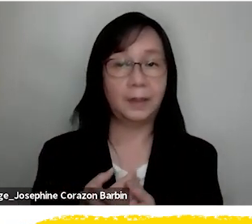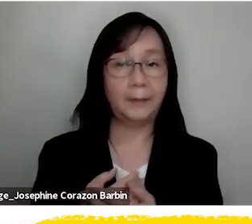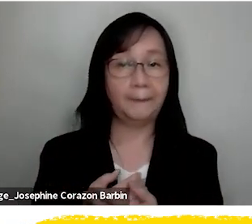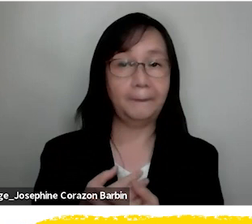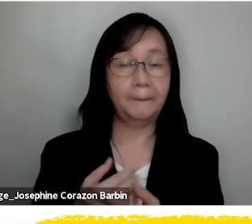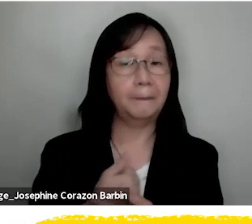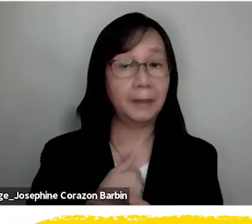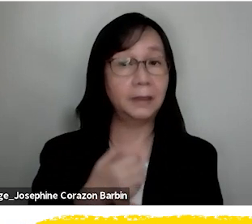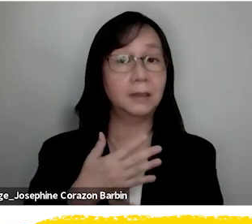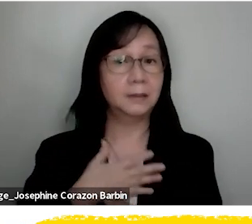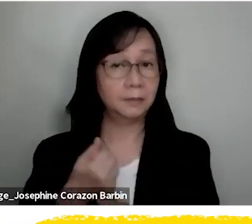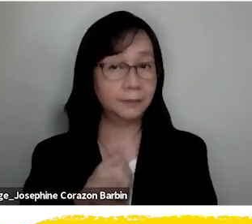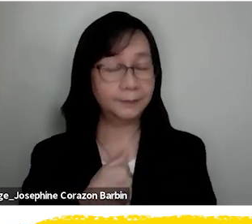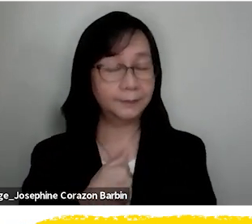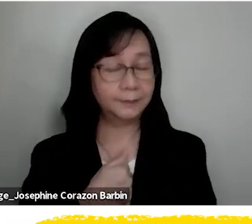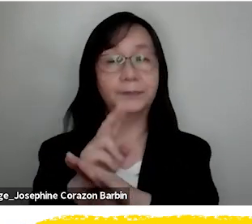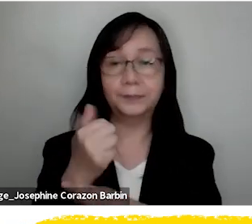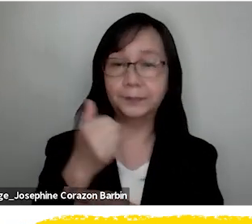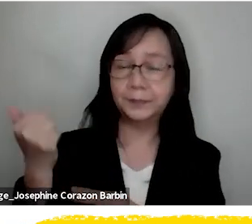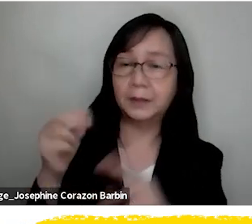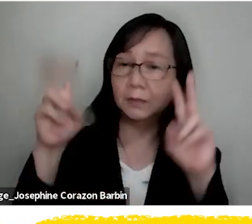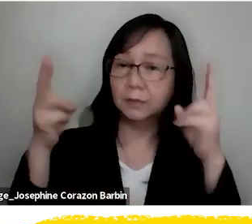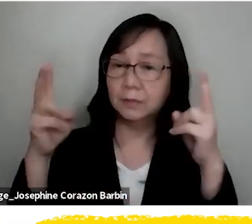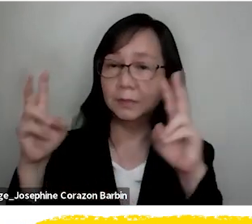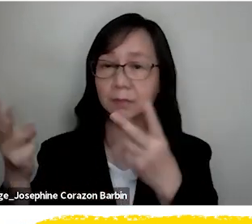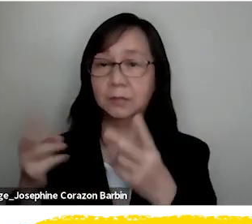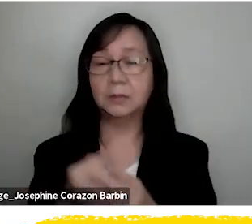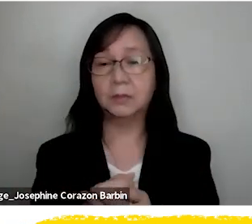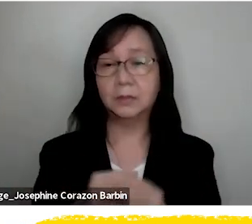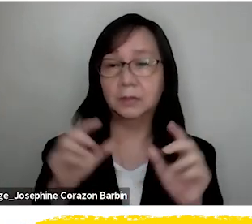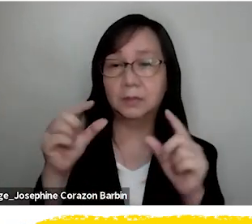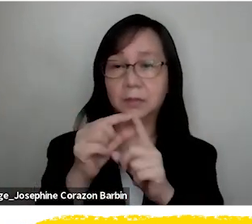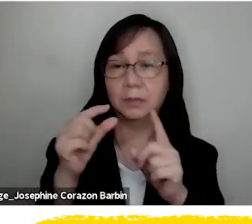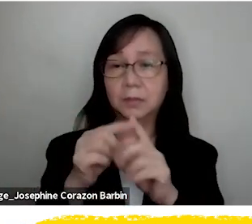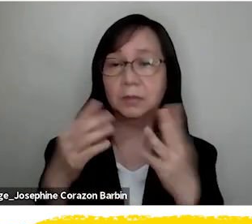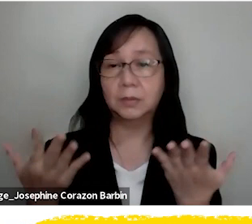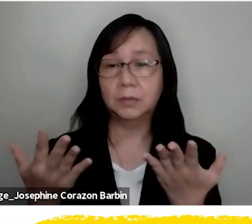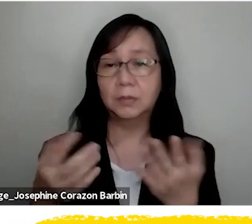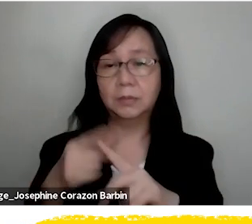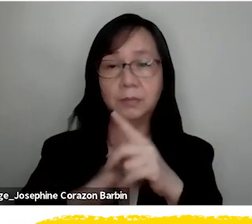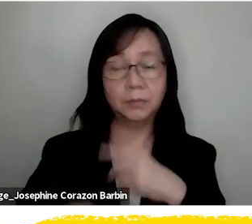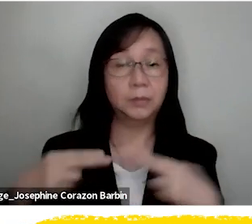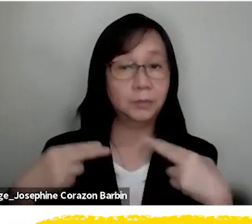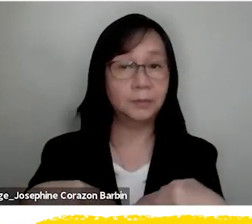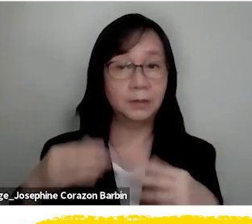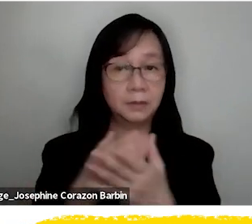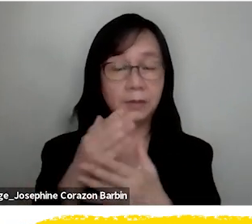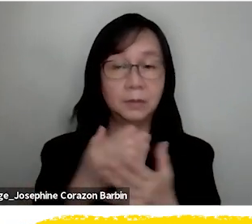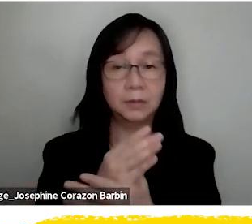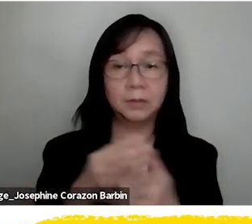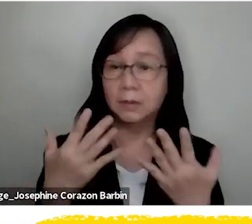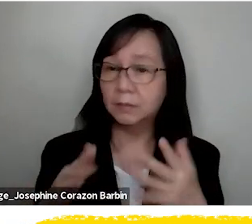yourself using other type of terminology when it comes to children promoting human rights, for example, actors